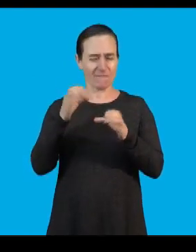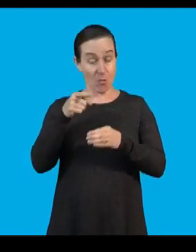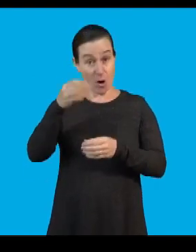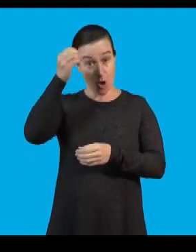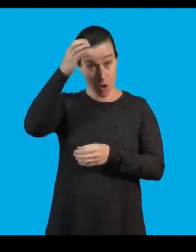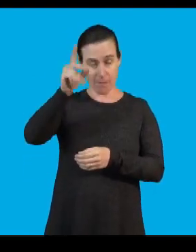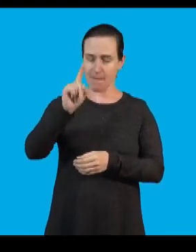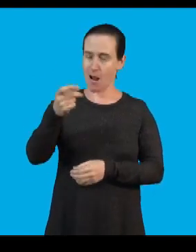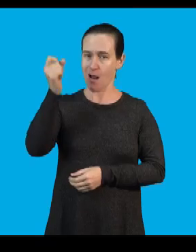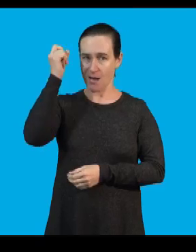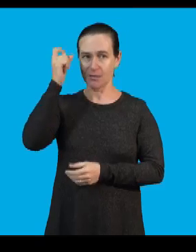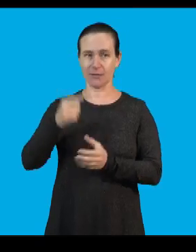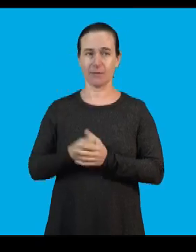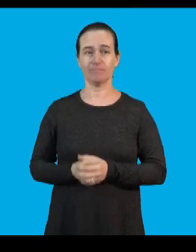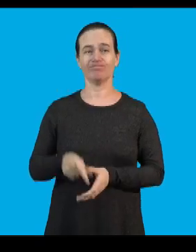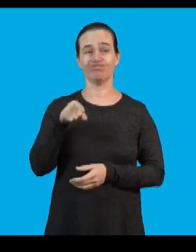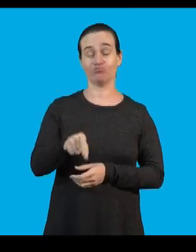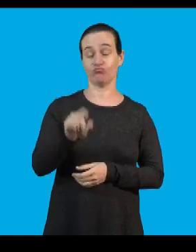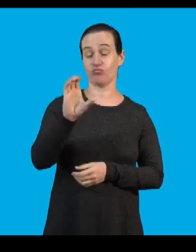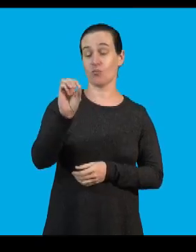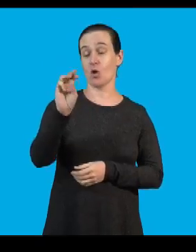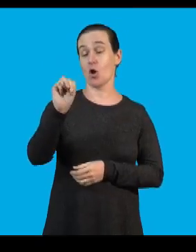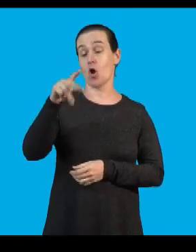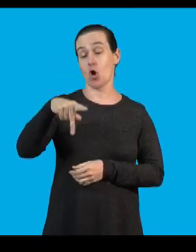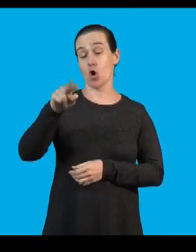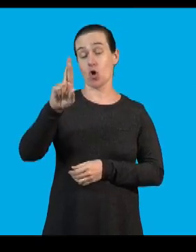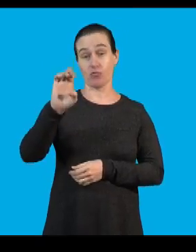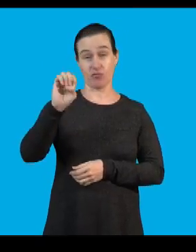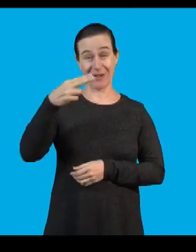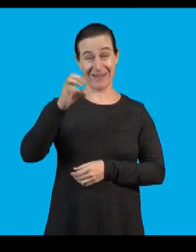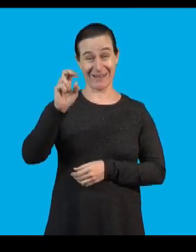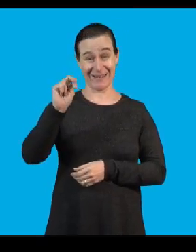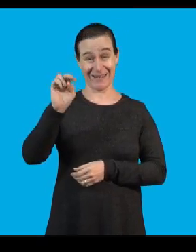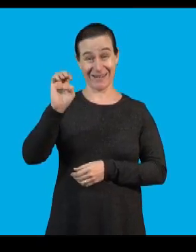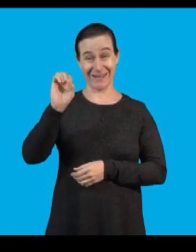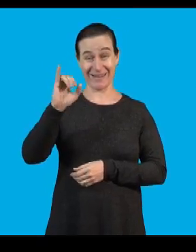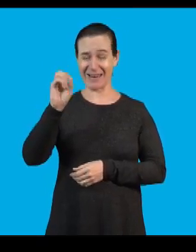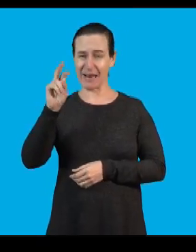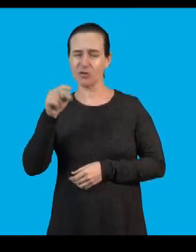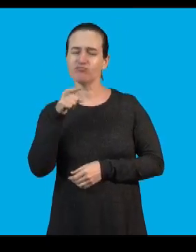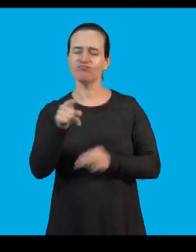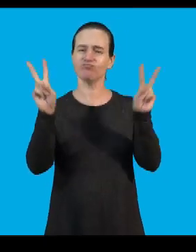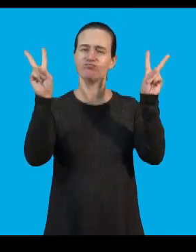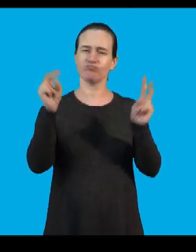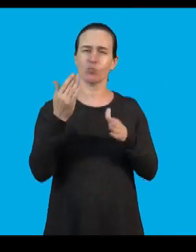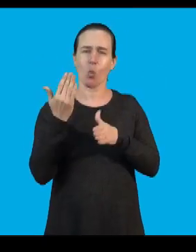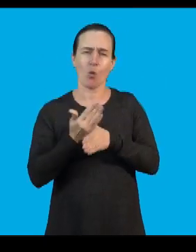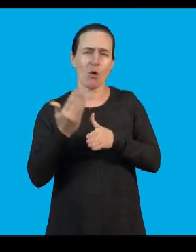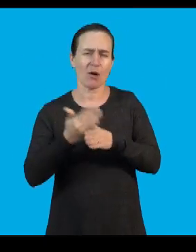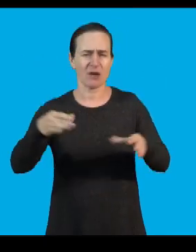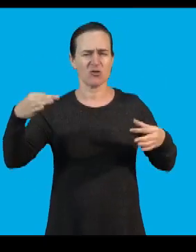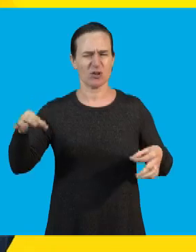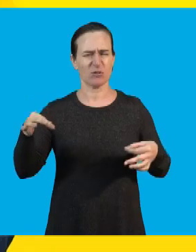supposed to know. Remember, your comprehension text is a working document. Now, the reason why we're saying this is